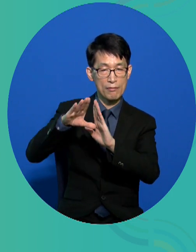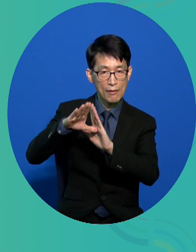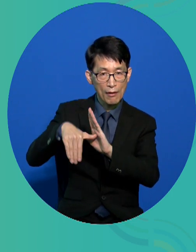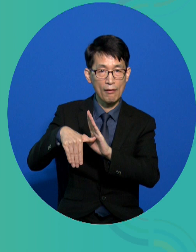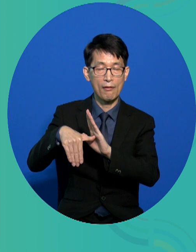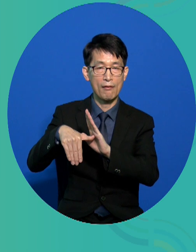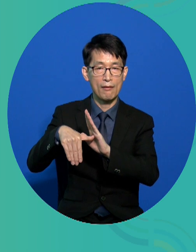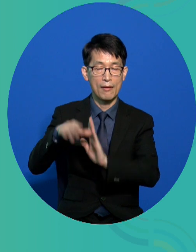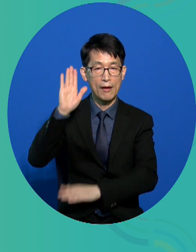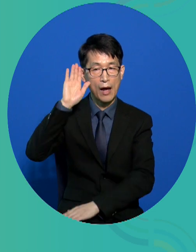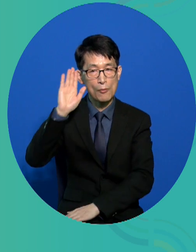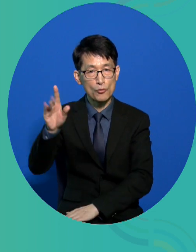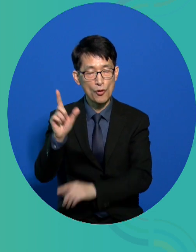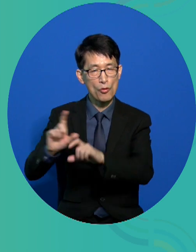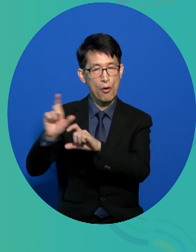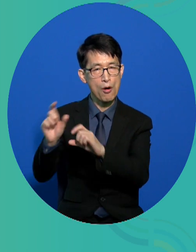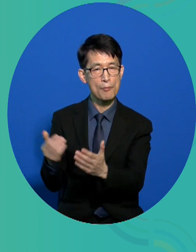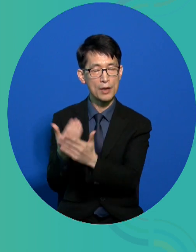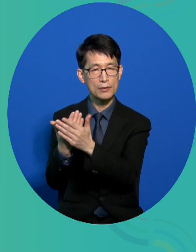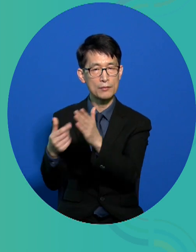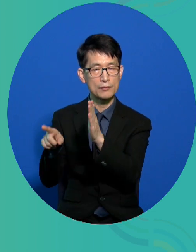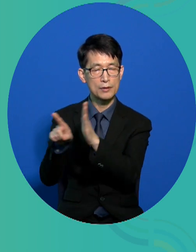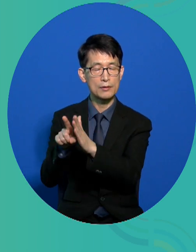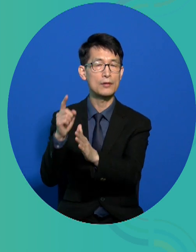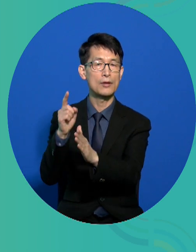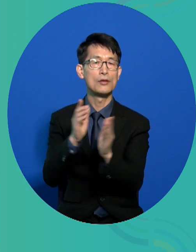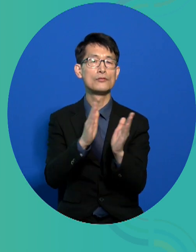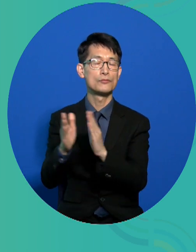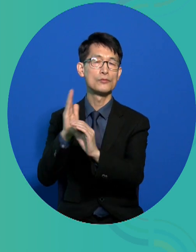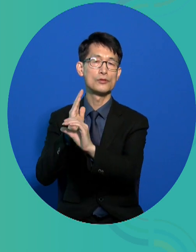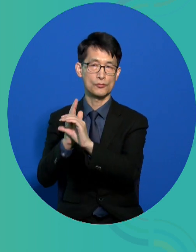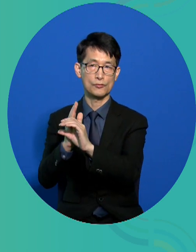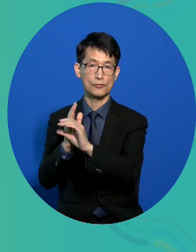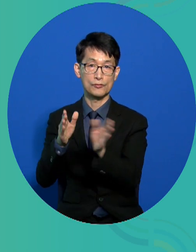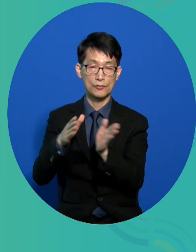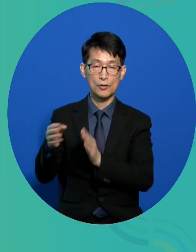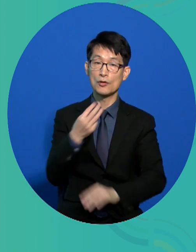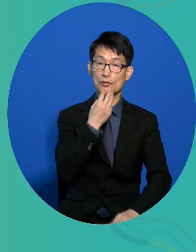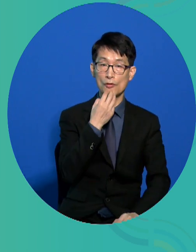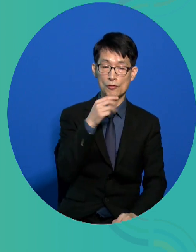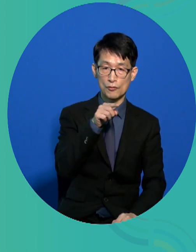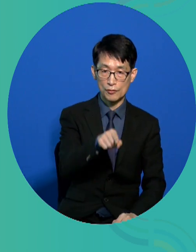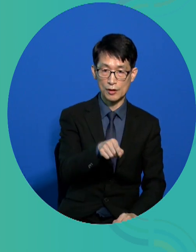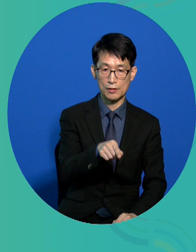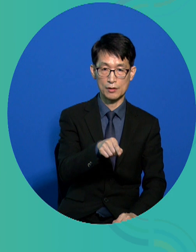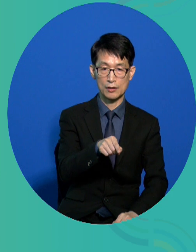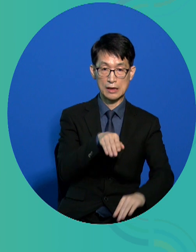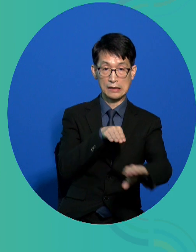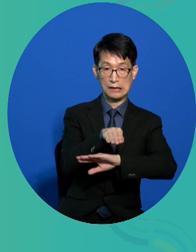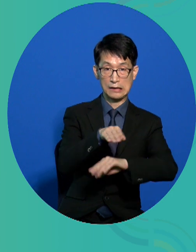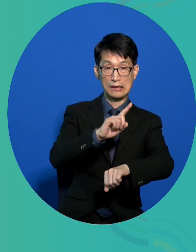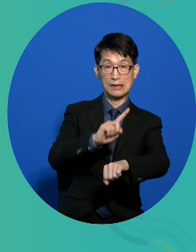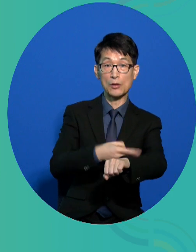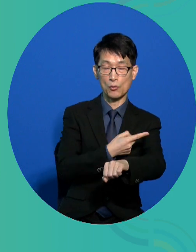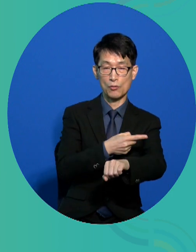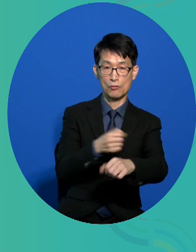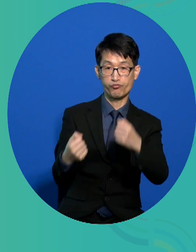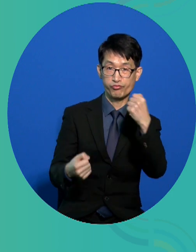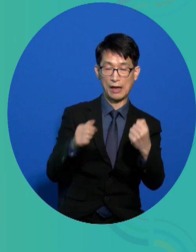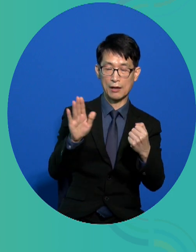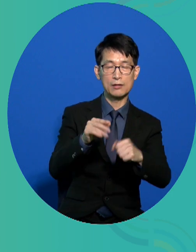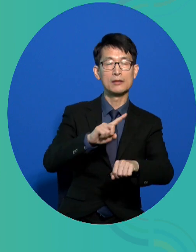2017, there was a presidential Fourth Industrial Revolution Committee that was established,